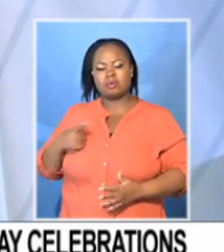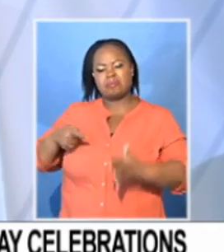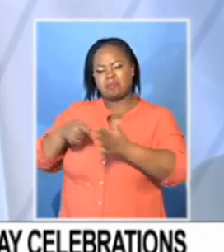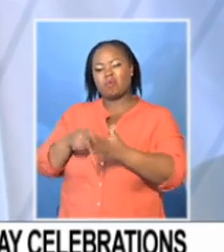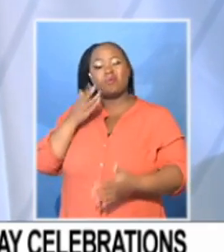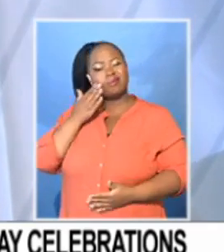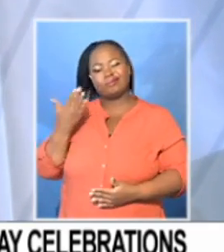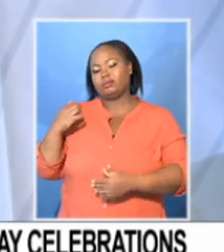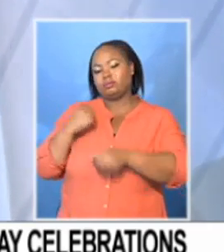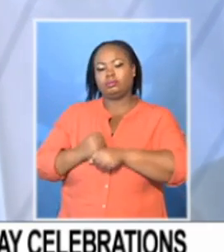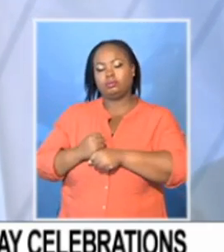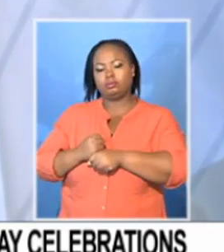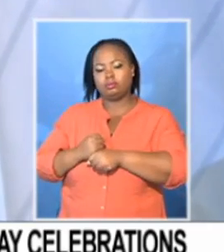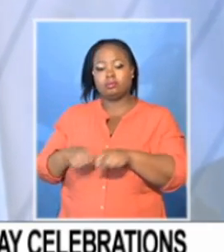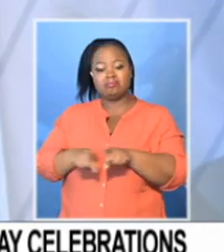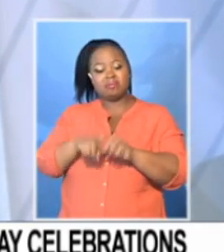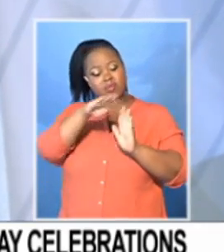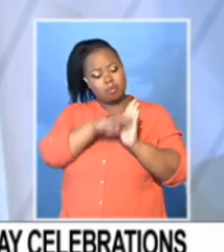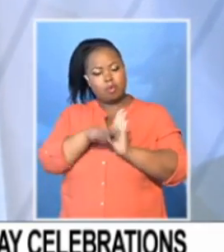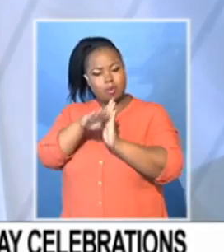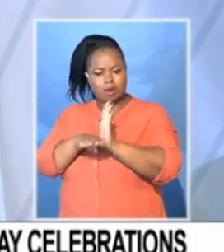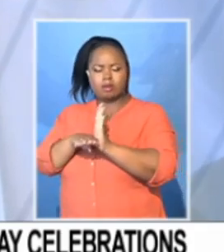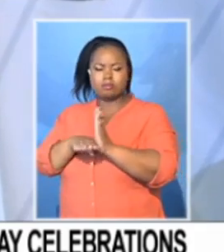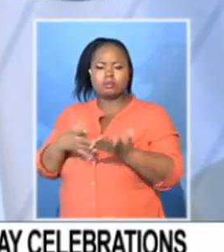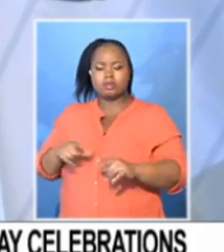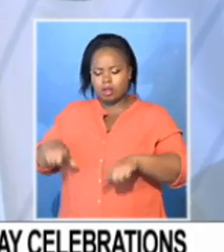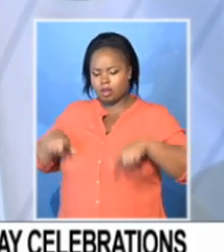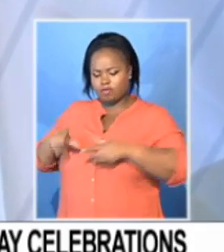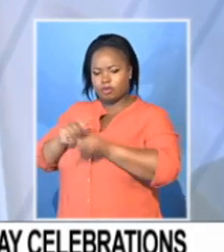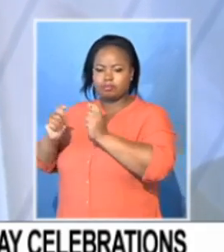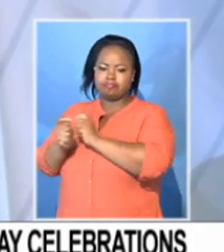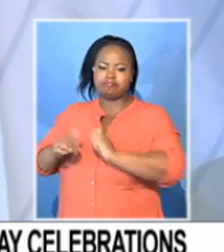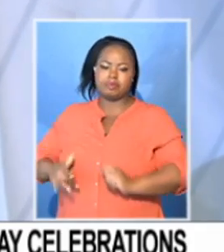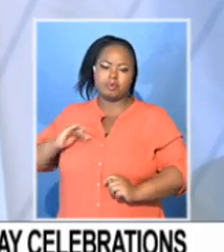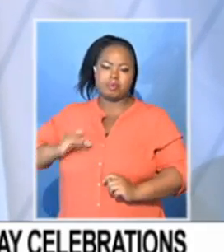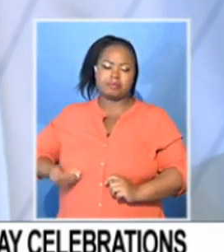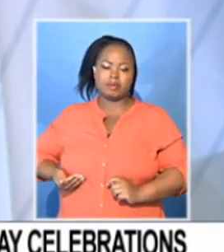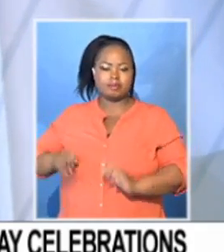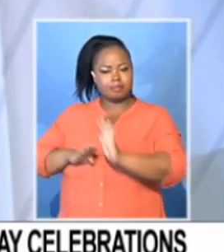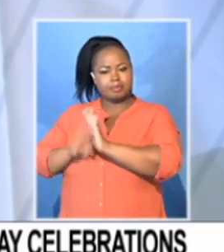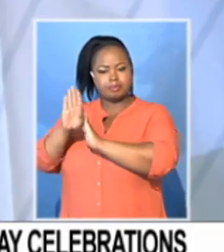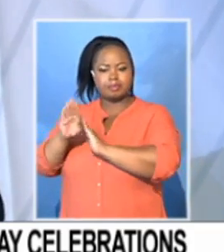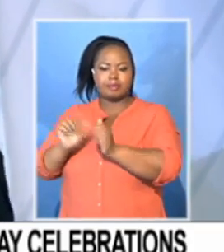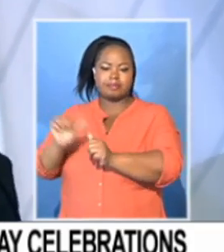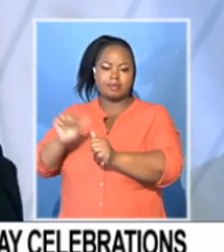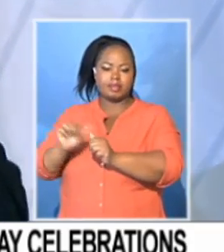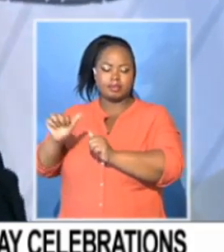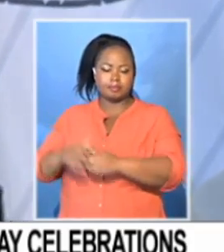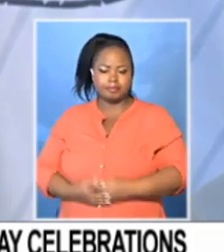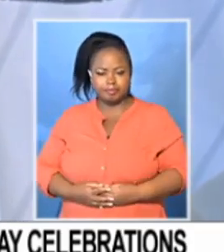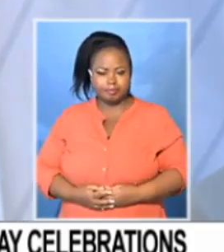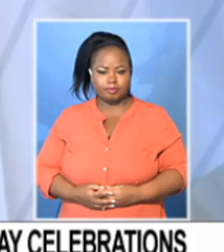Such programs change the lives of women for the better in a direct